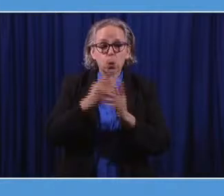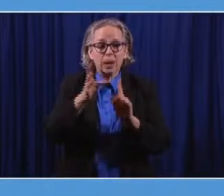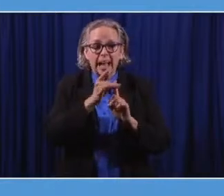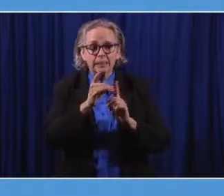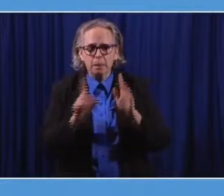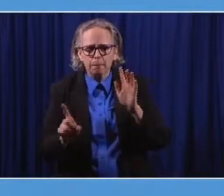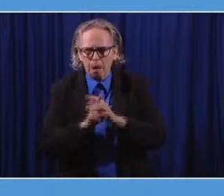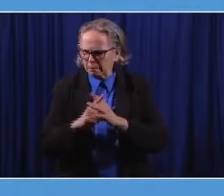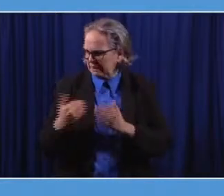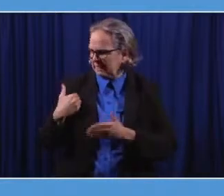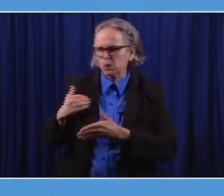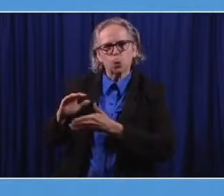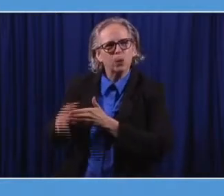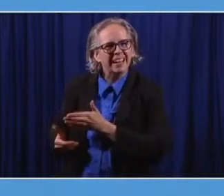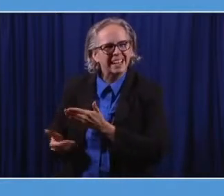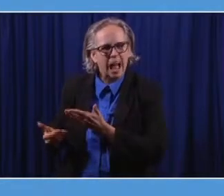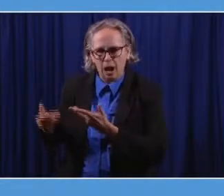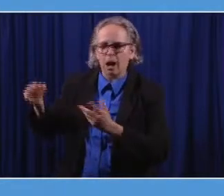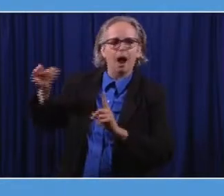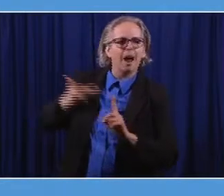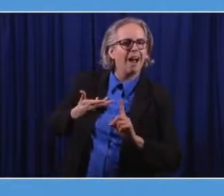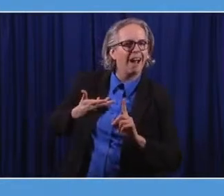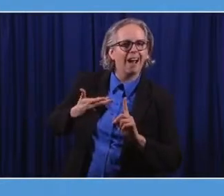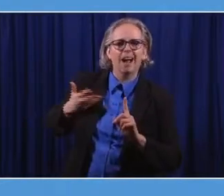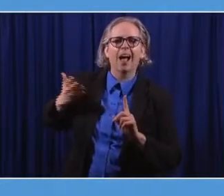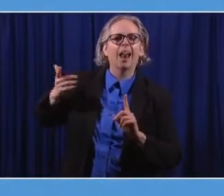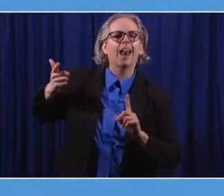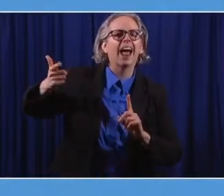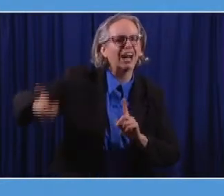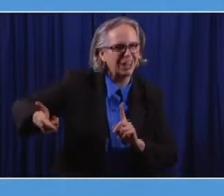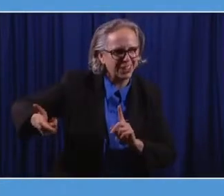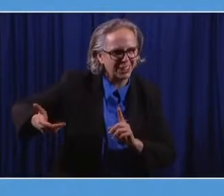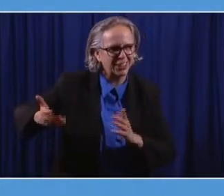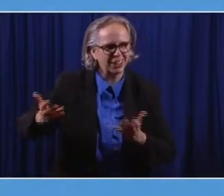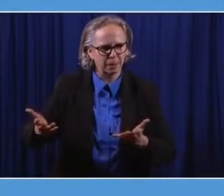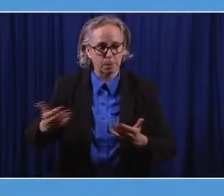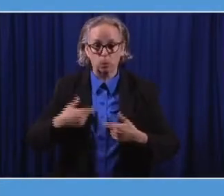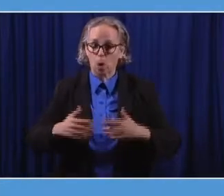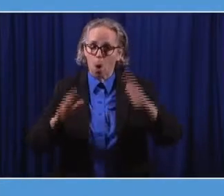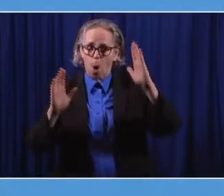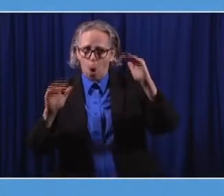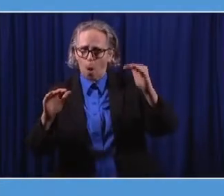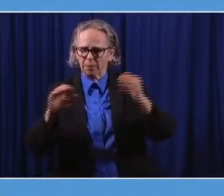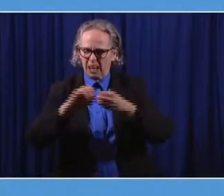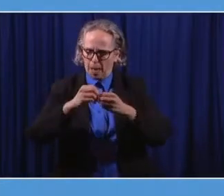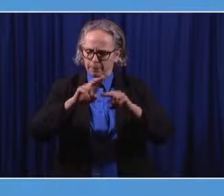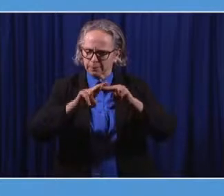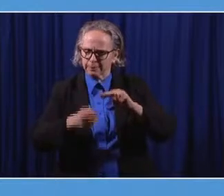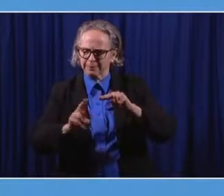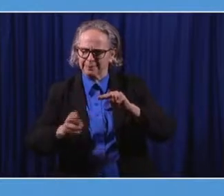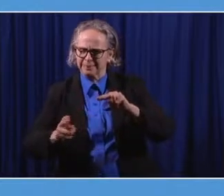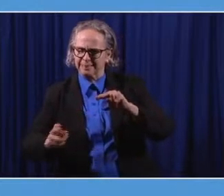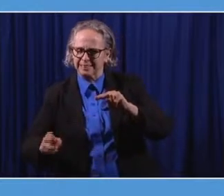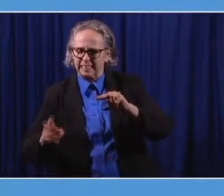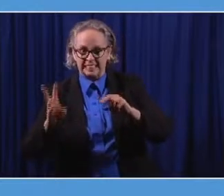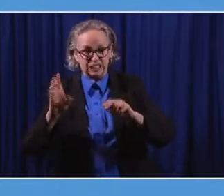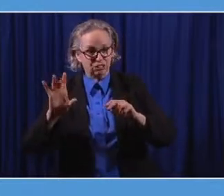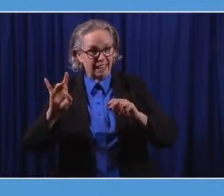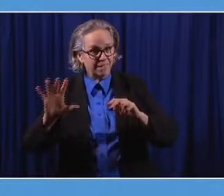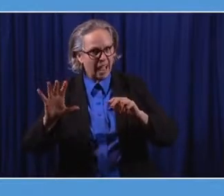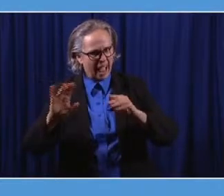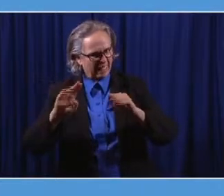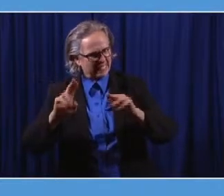So we hope that this is a new trend, 685 cases. We've been hovering